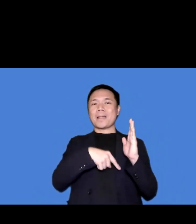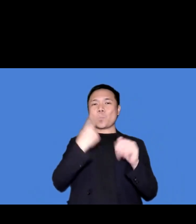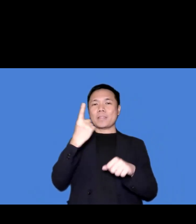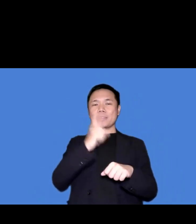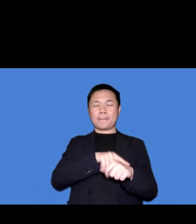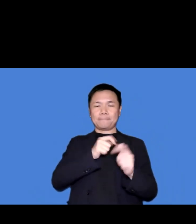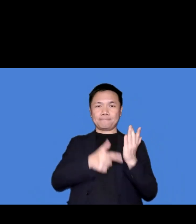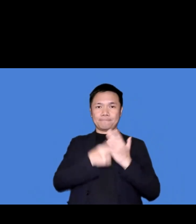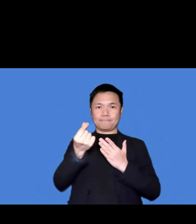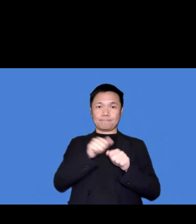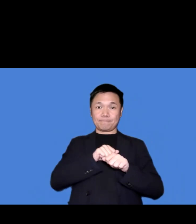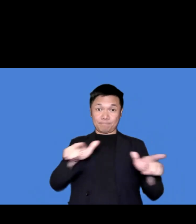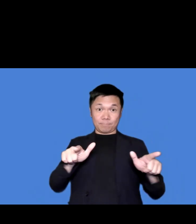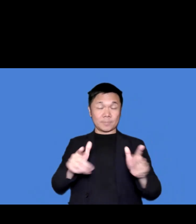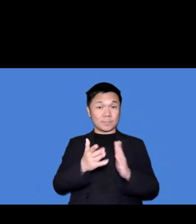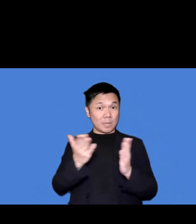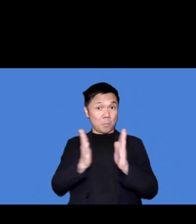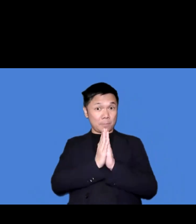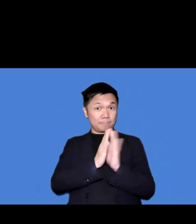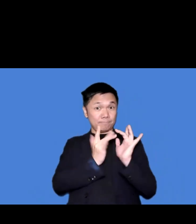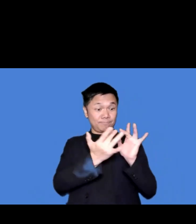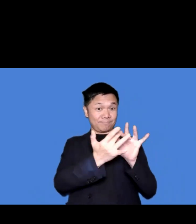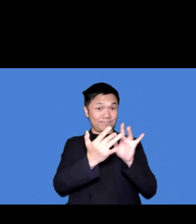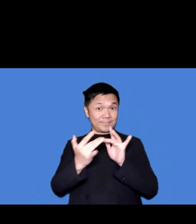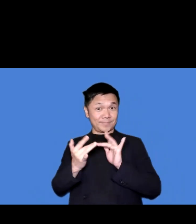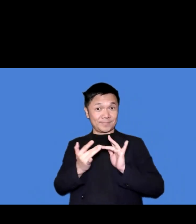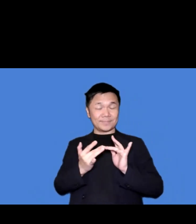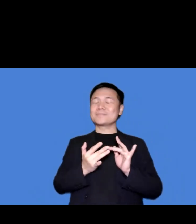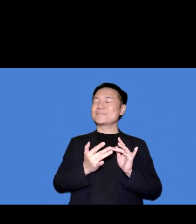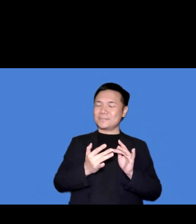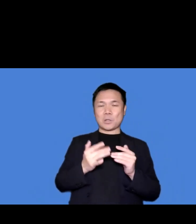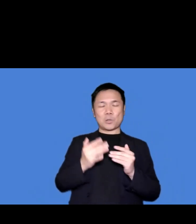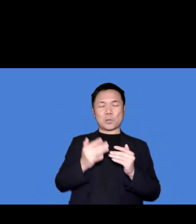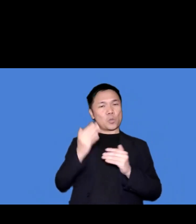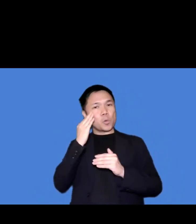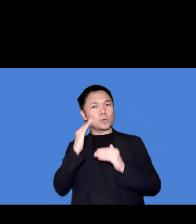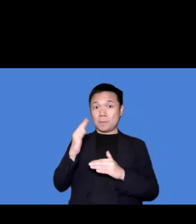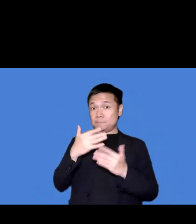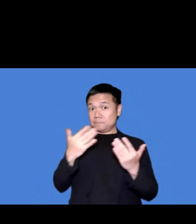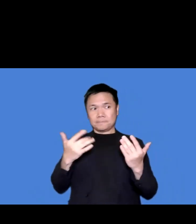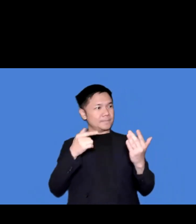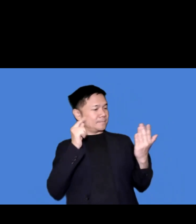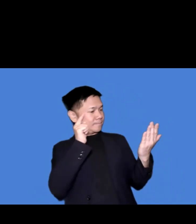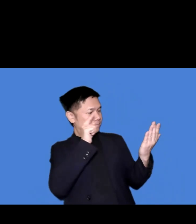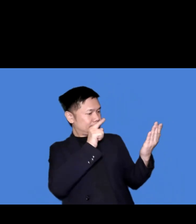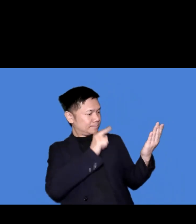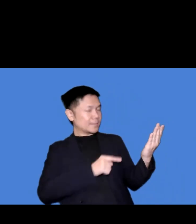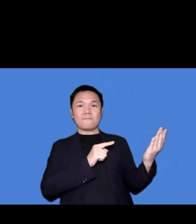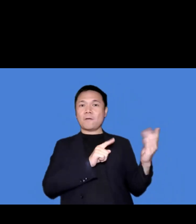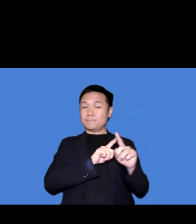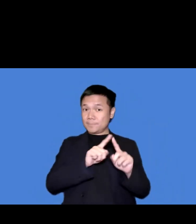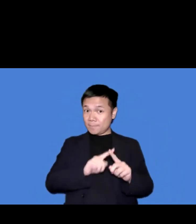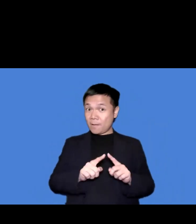So if you would like to stay in touch and continue to engage with these mechanisms,